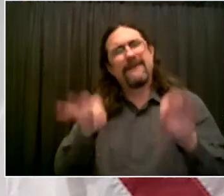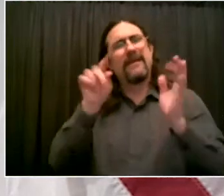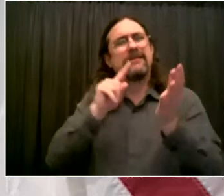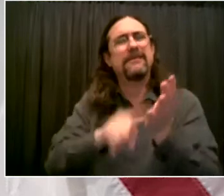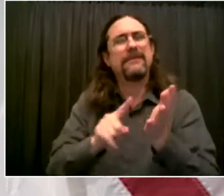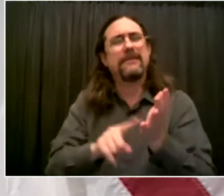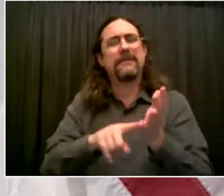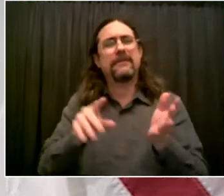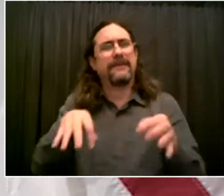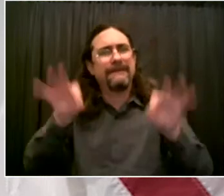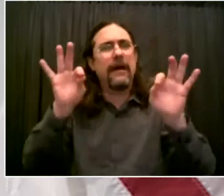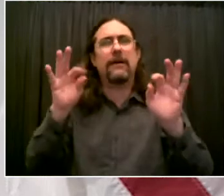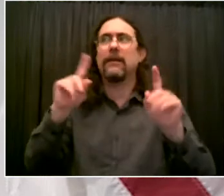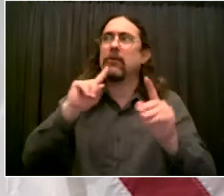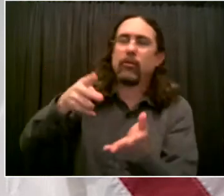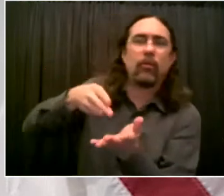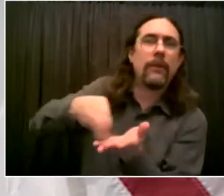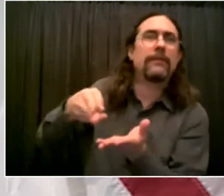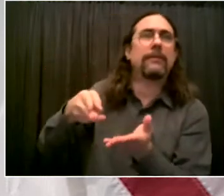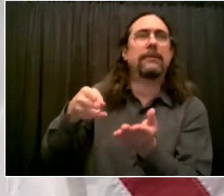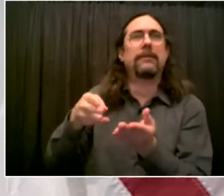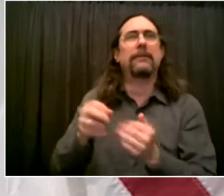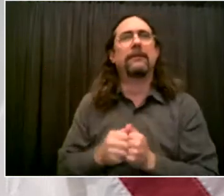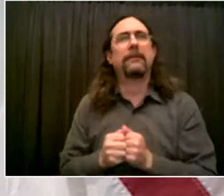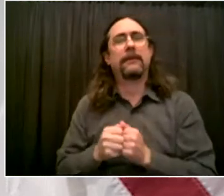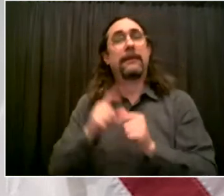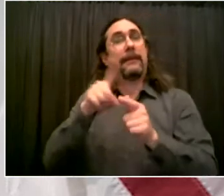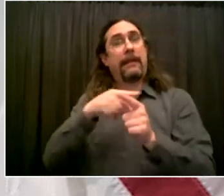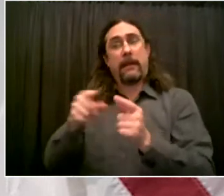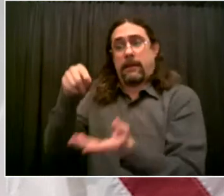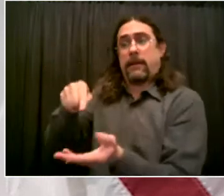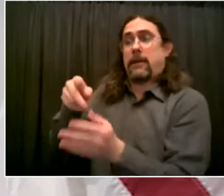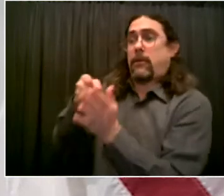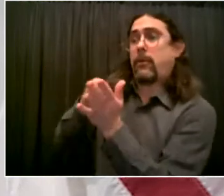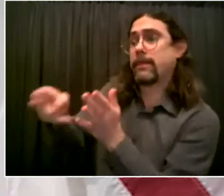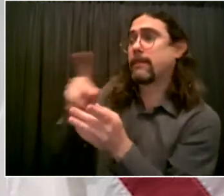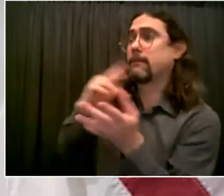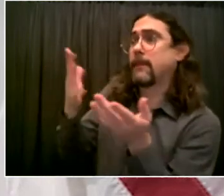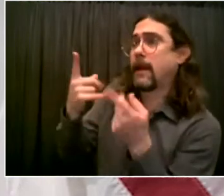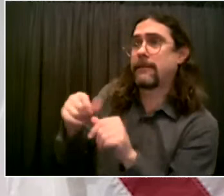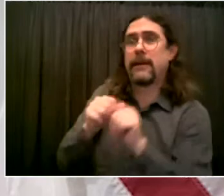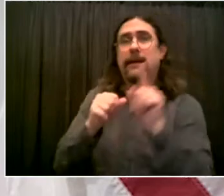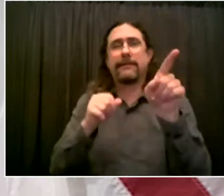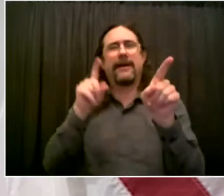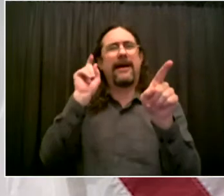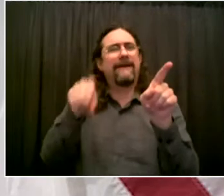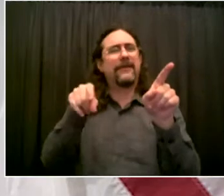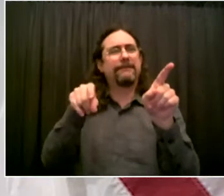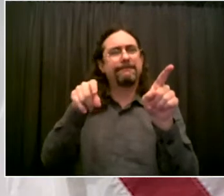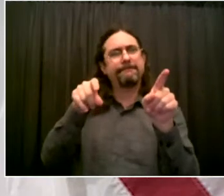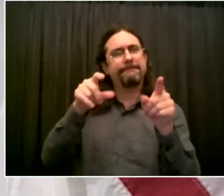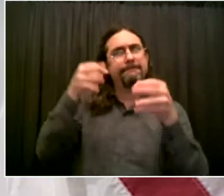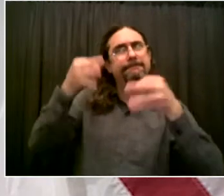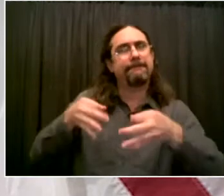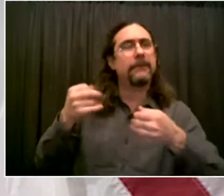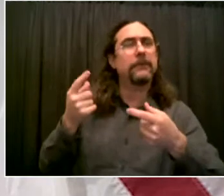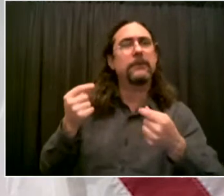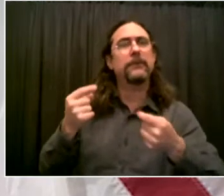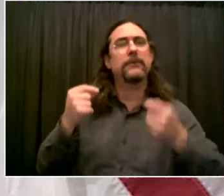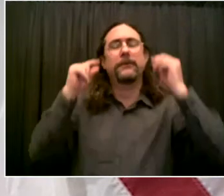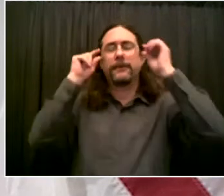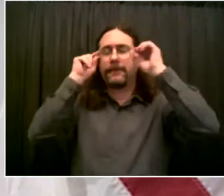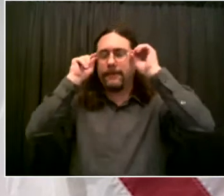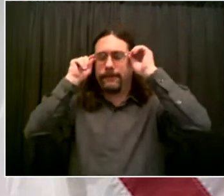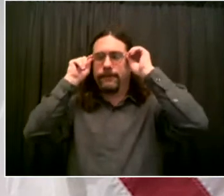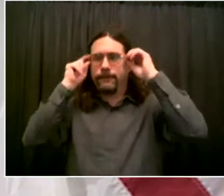all the photo ops in the world can mask that reality. I think you raise a good point, though, James.